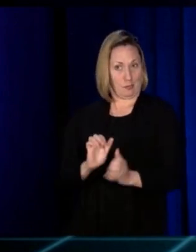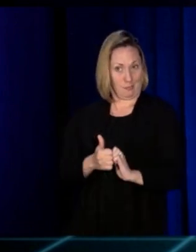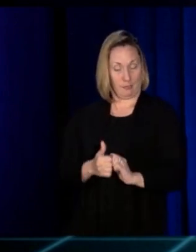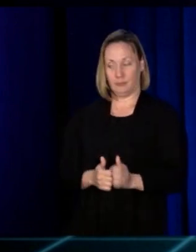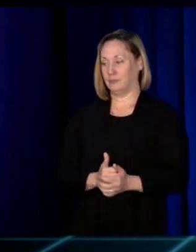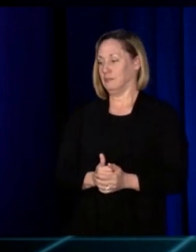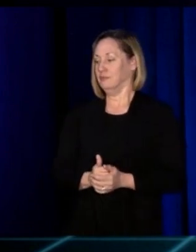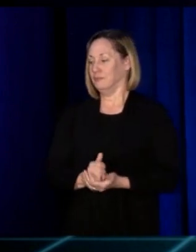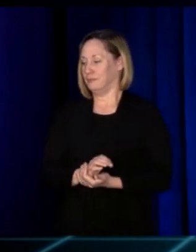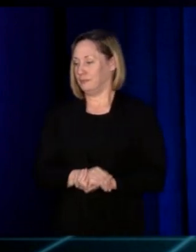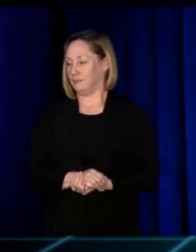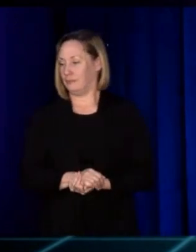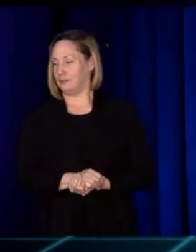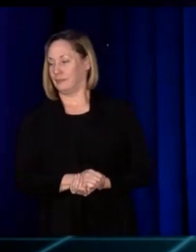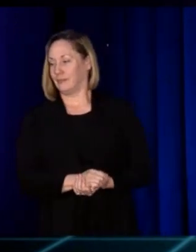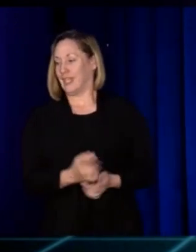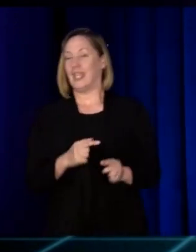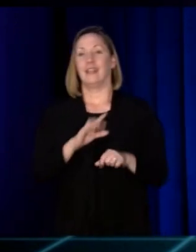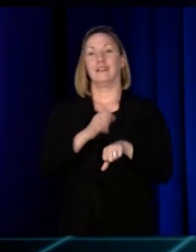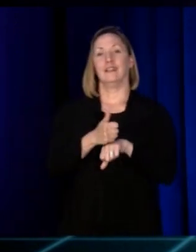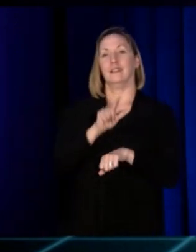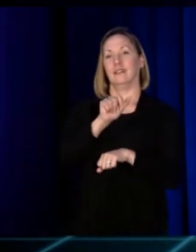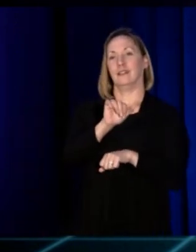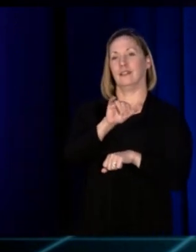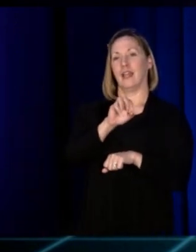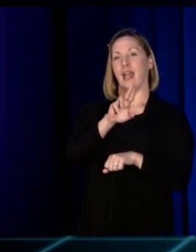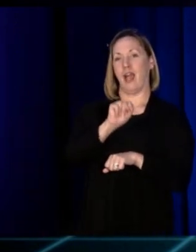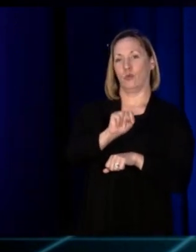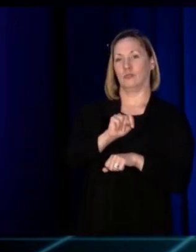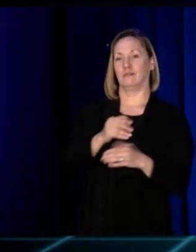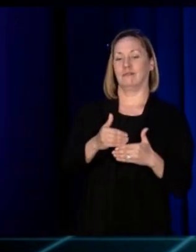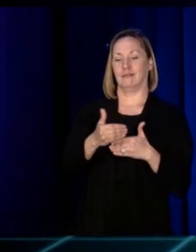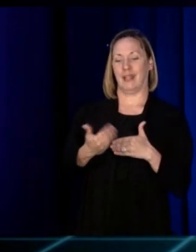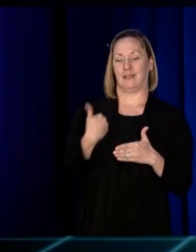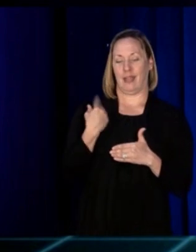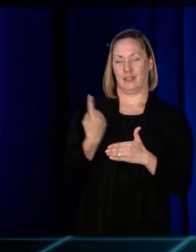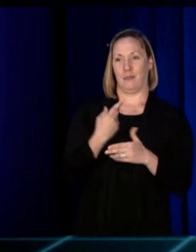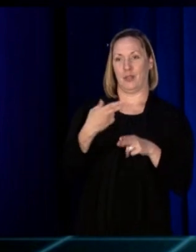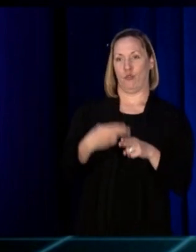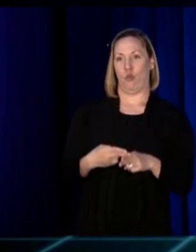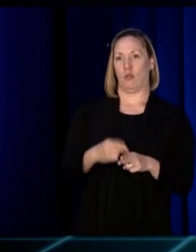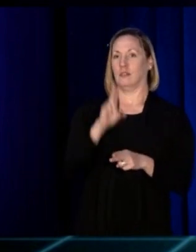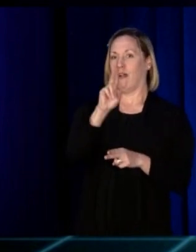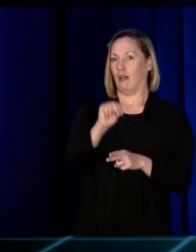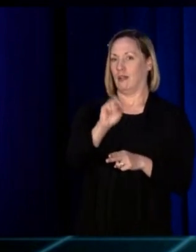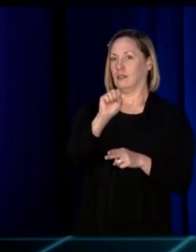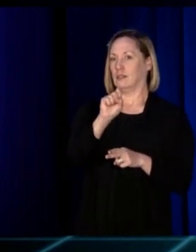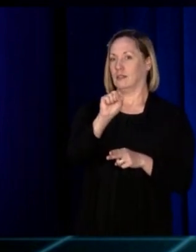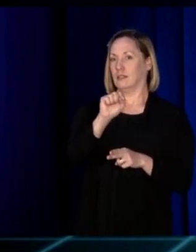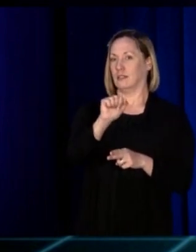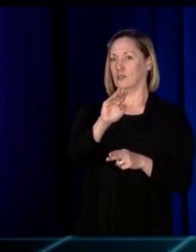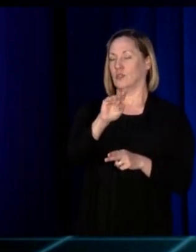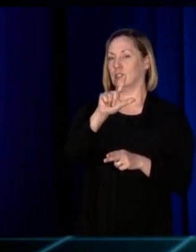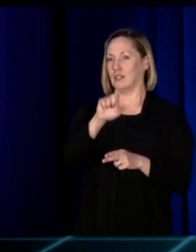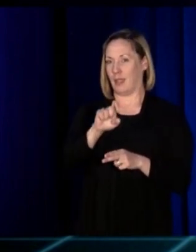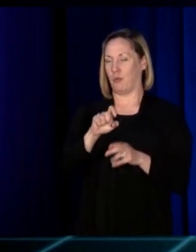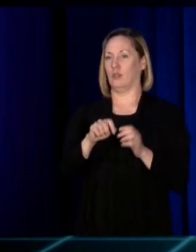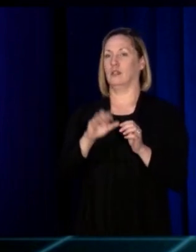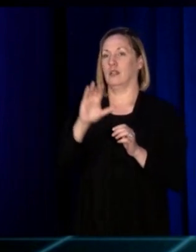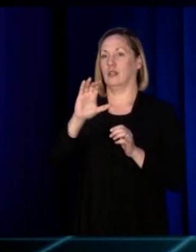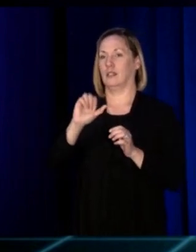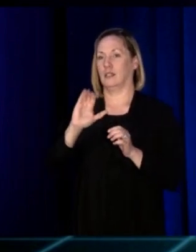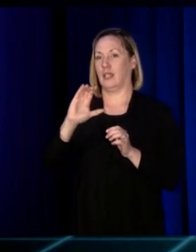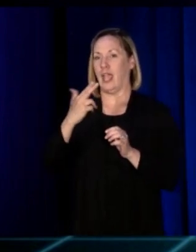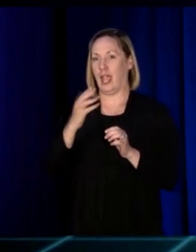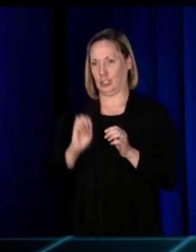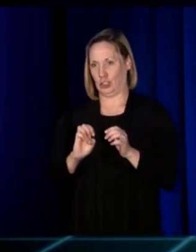is here in the layout. Next has something called unstable cache. And